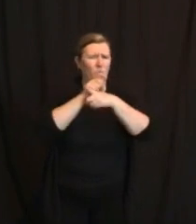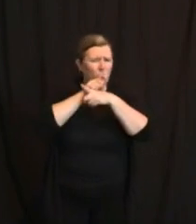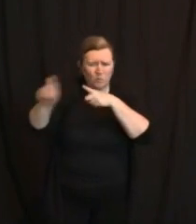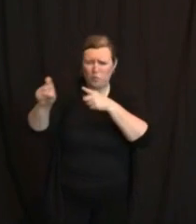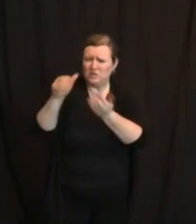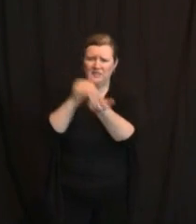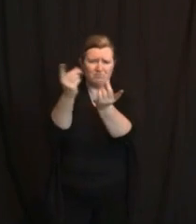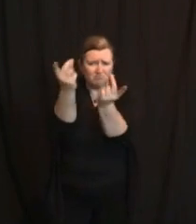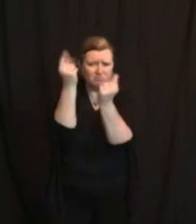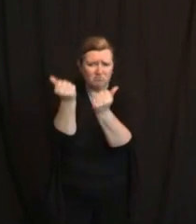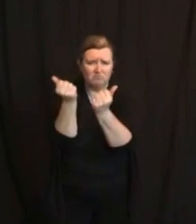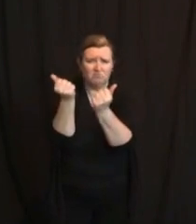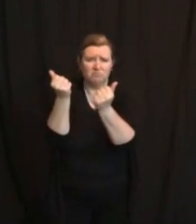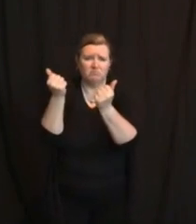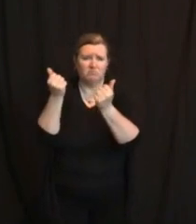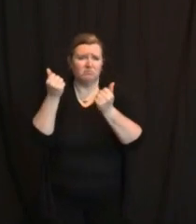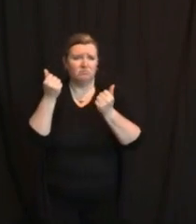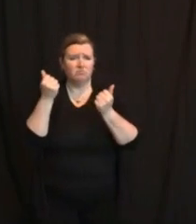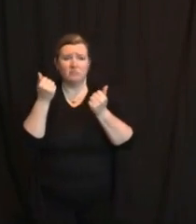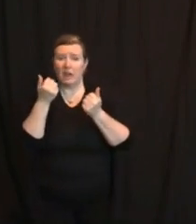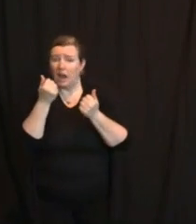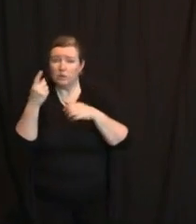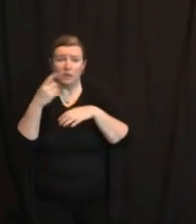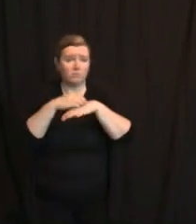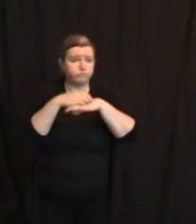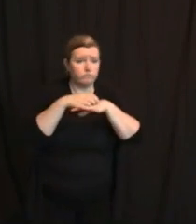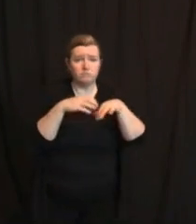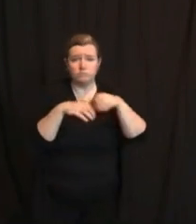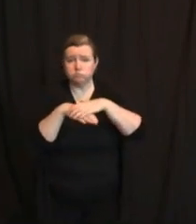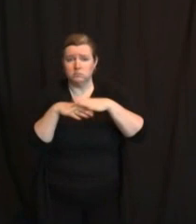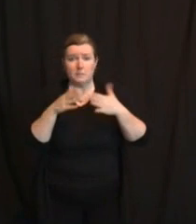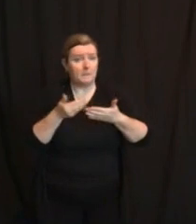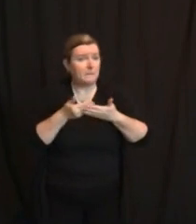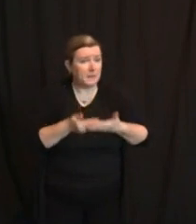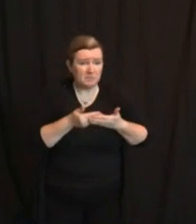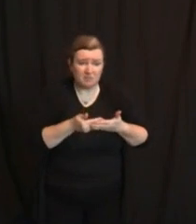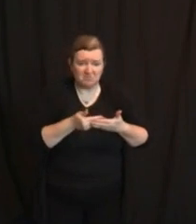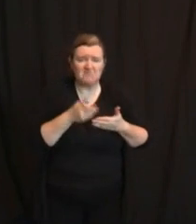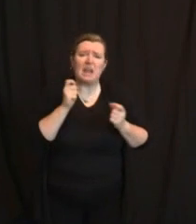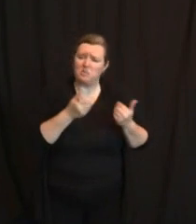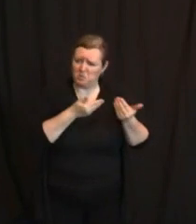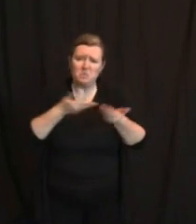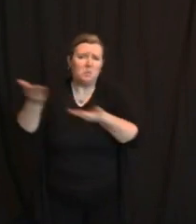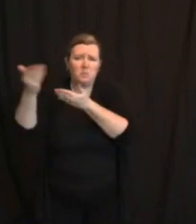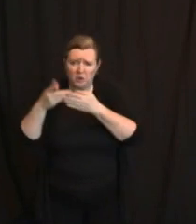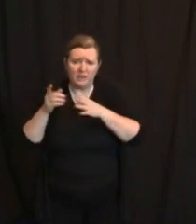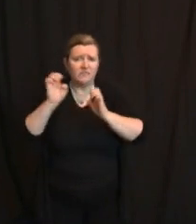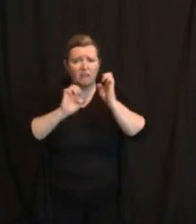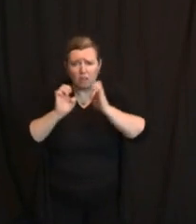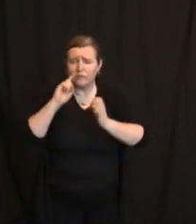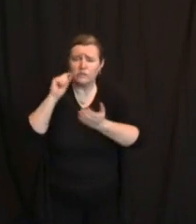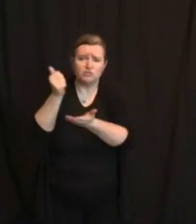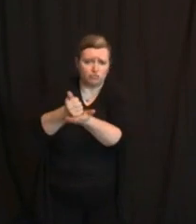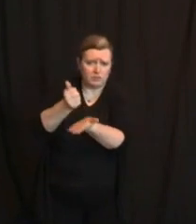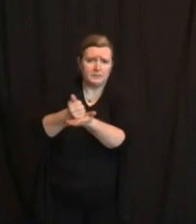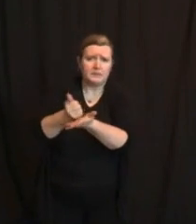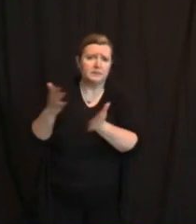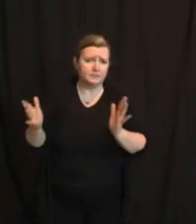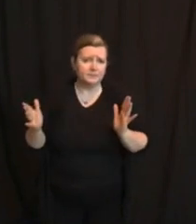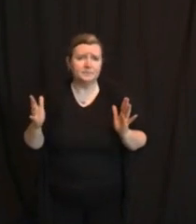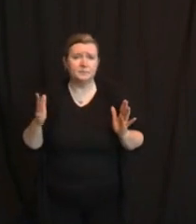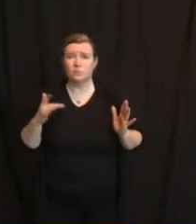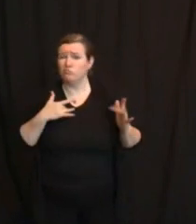of these symptoms, so that your baby can be evaluated and treated. We are concerned about